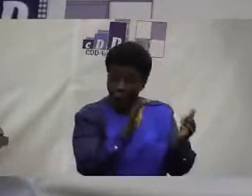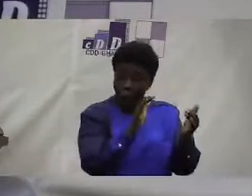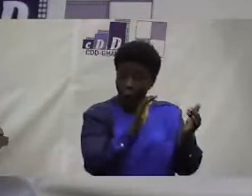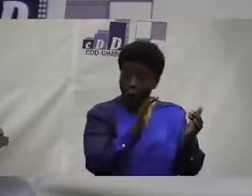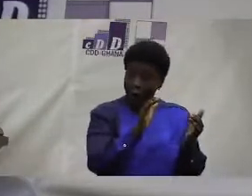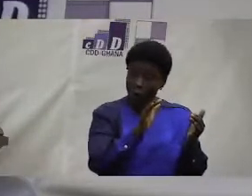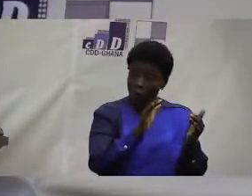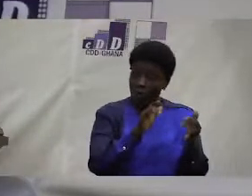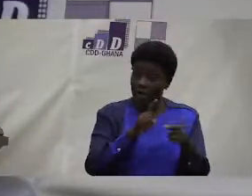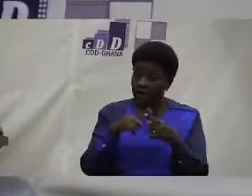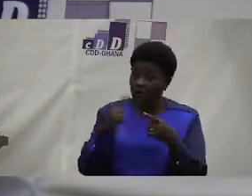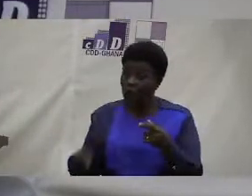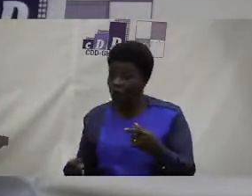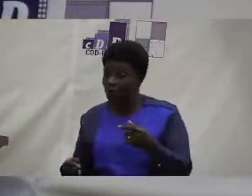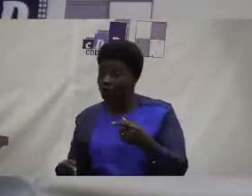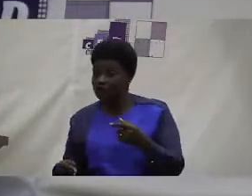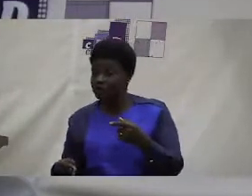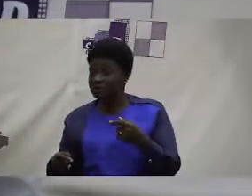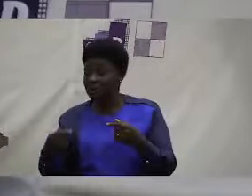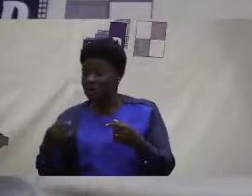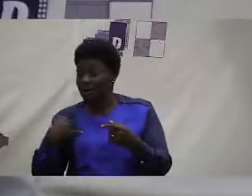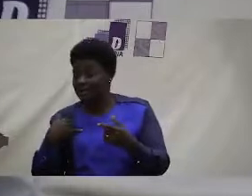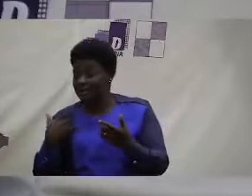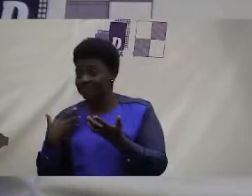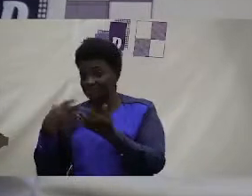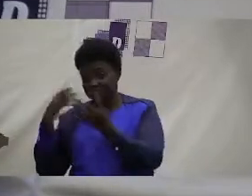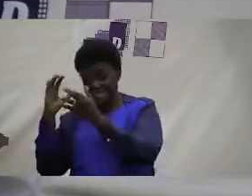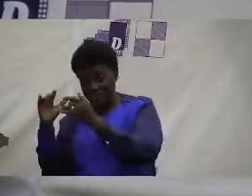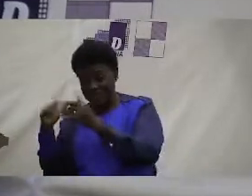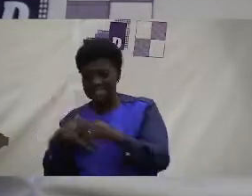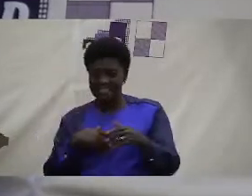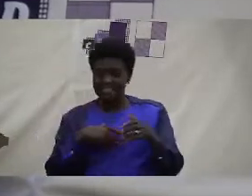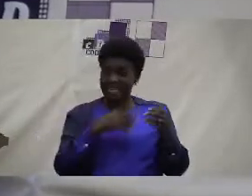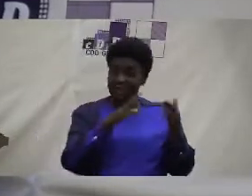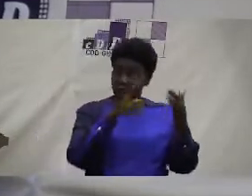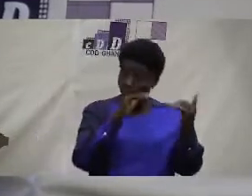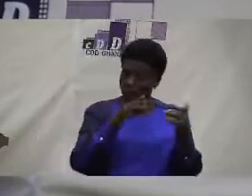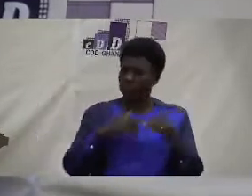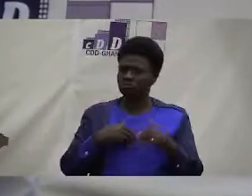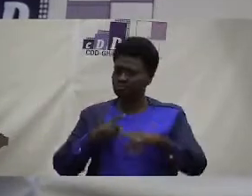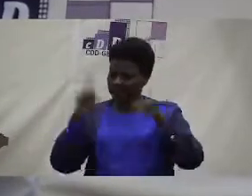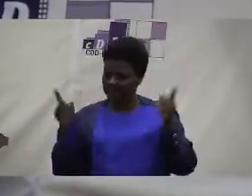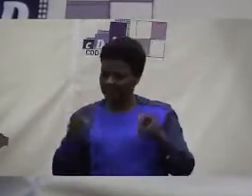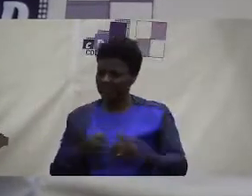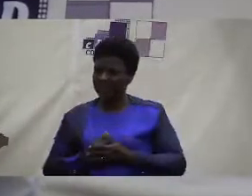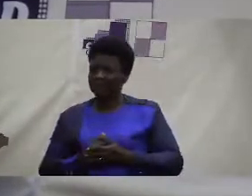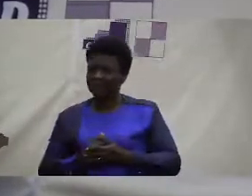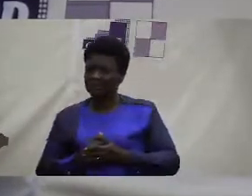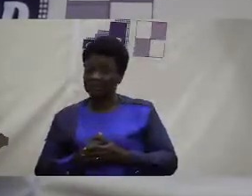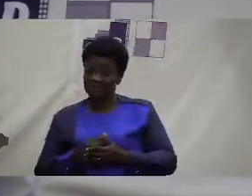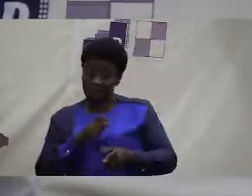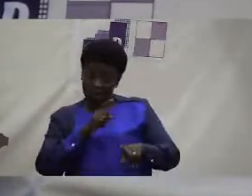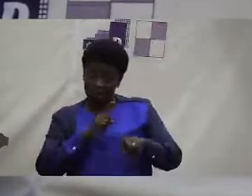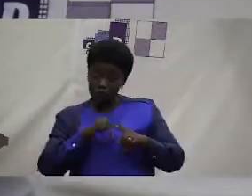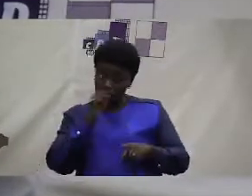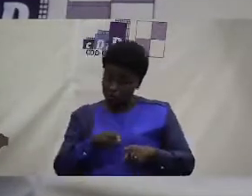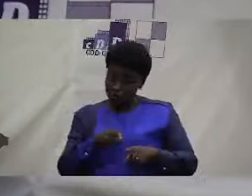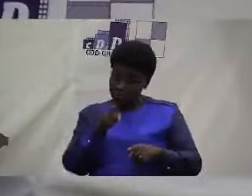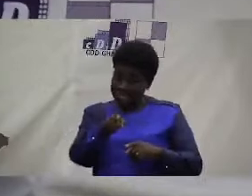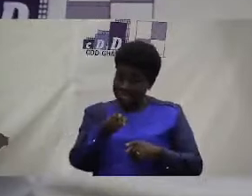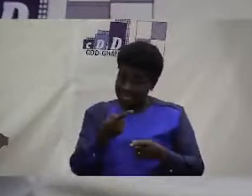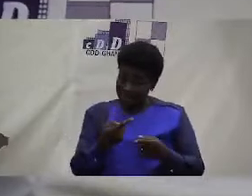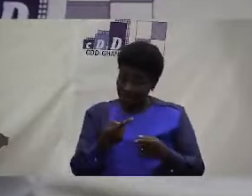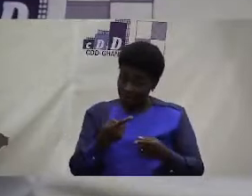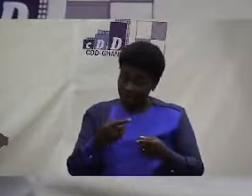and optimism. Okay. Even from a scholarly point of view, that optimism is good, but the minute